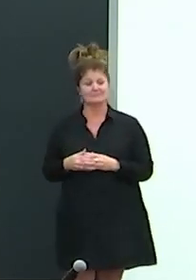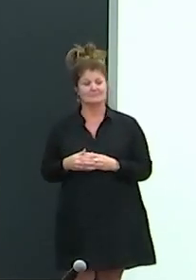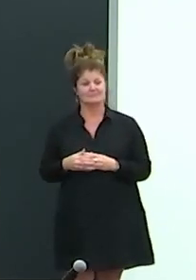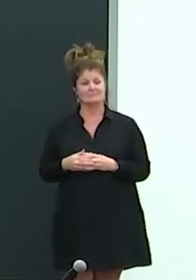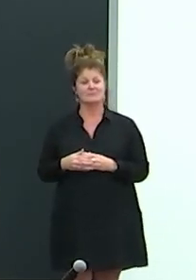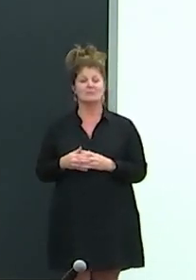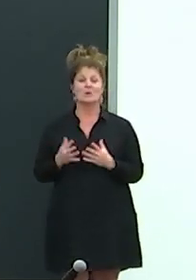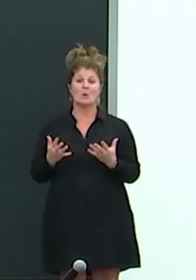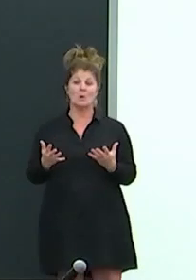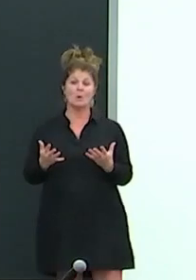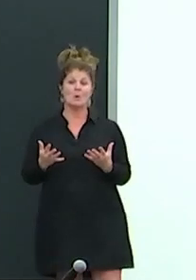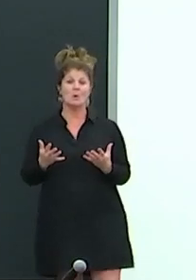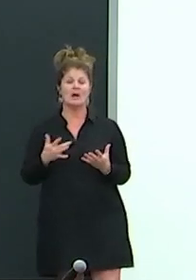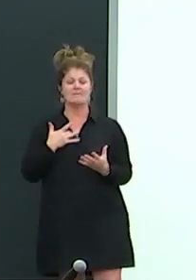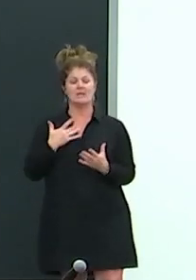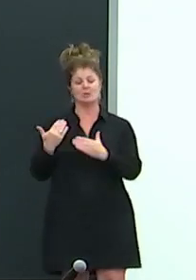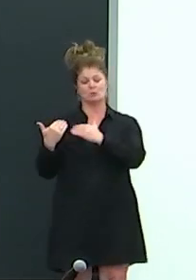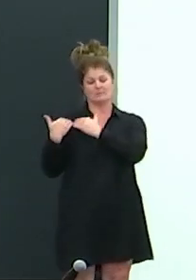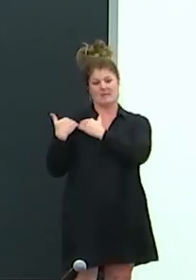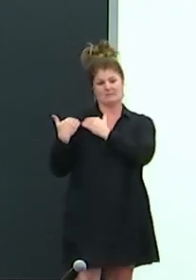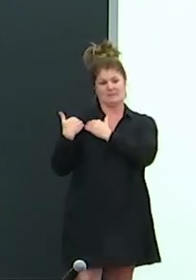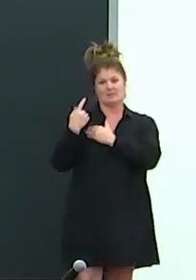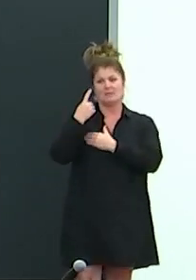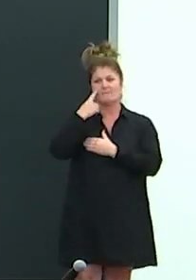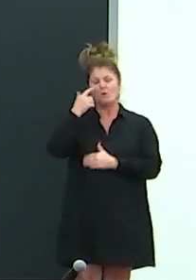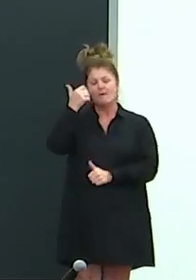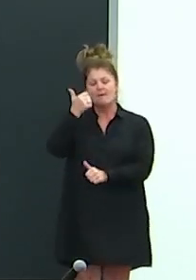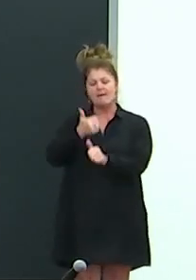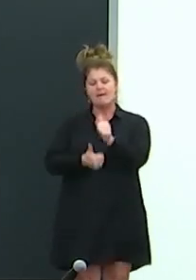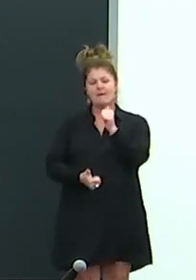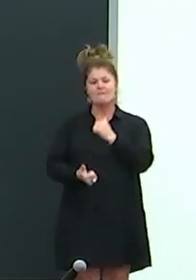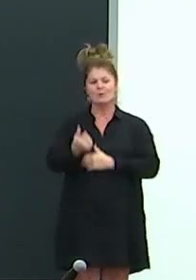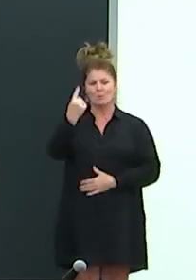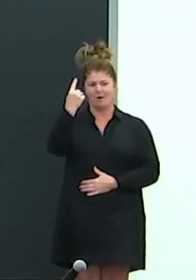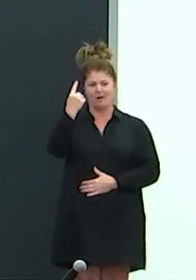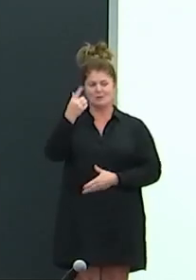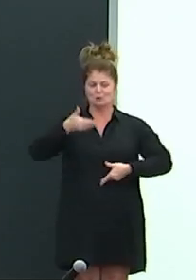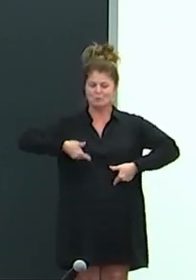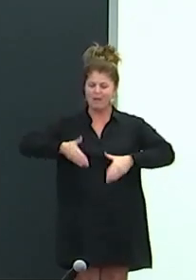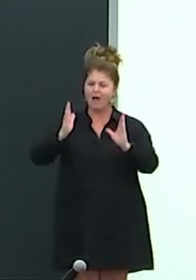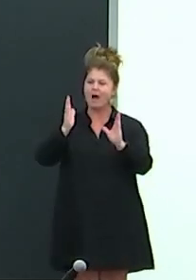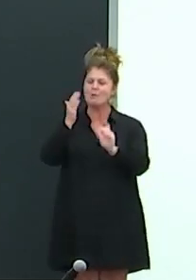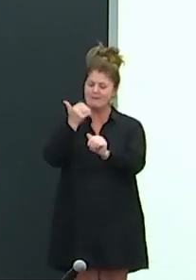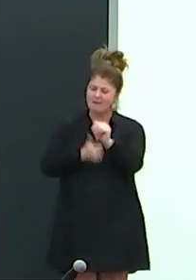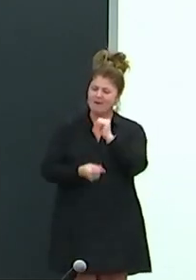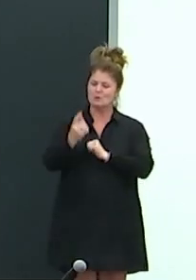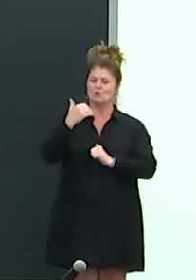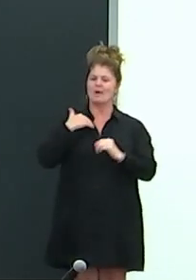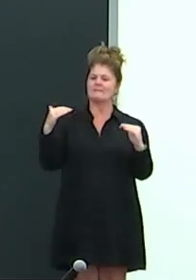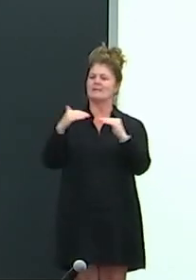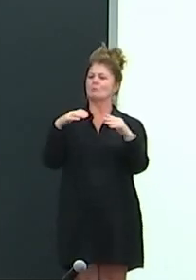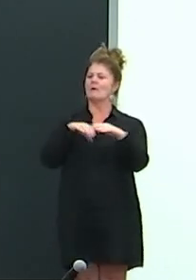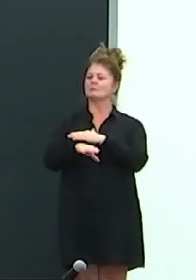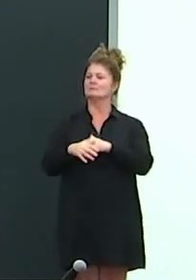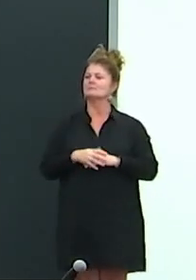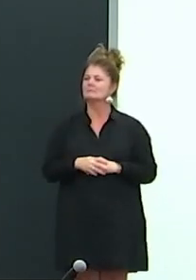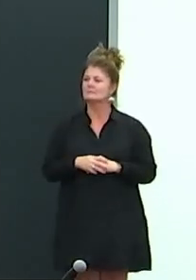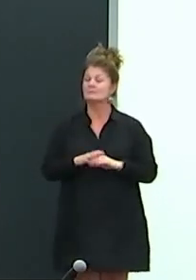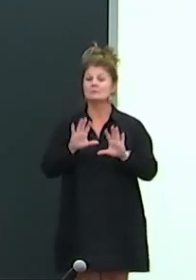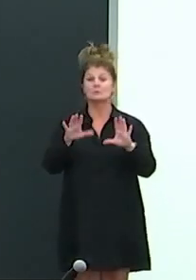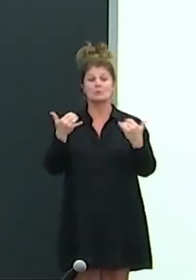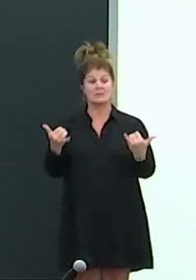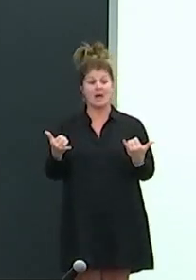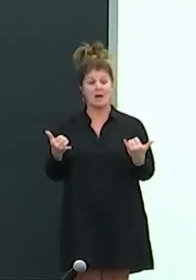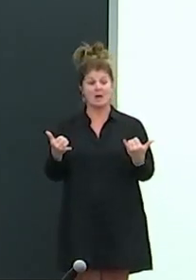I think it is the responsibility of everyone to allow everyone equal access. Now, if